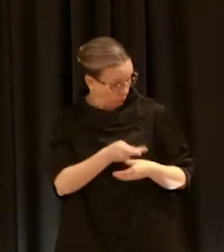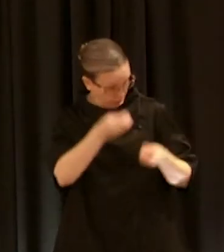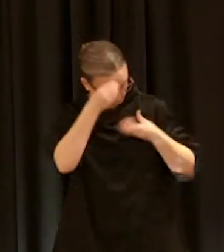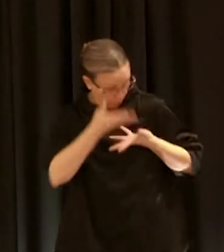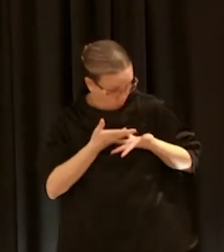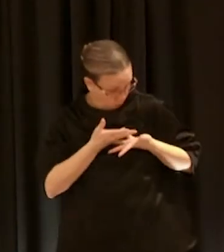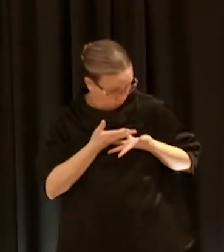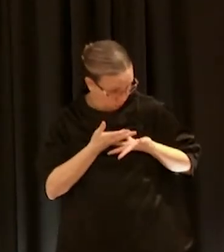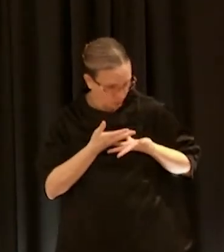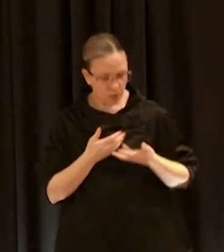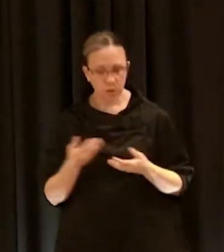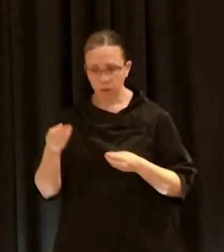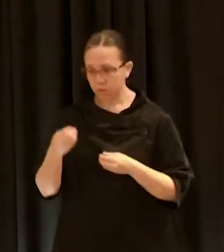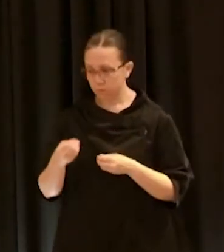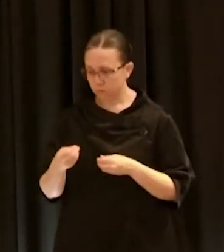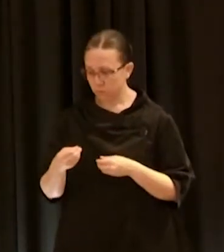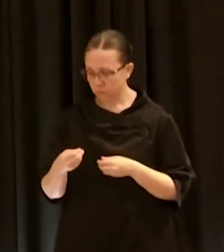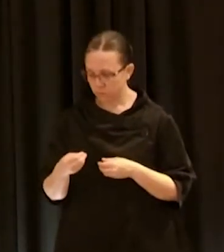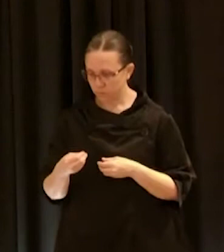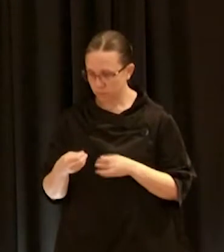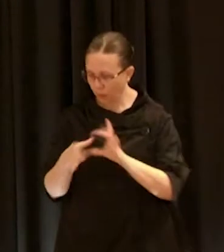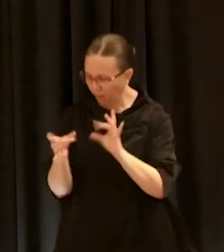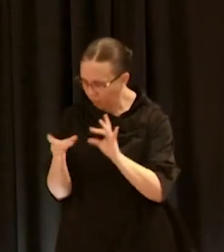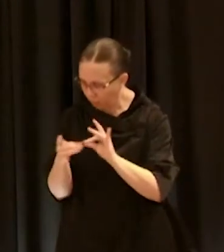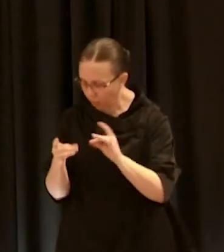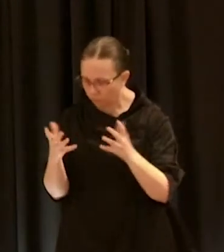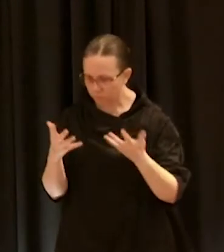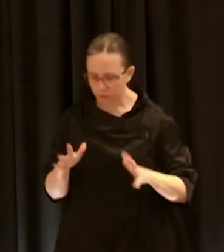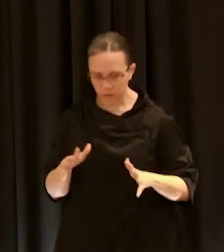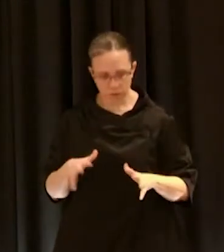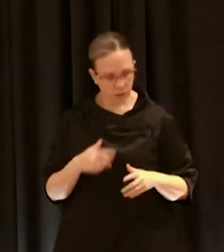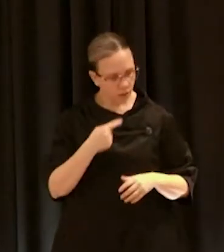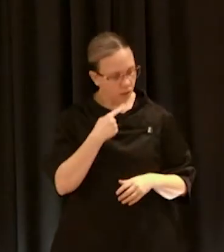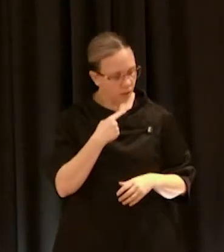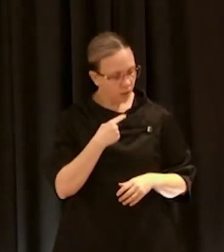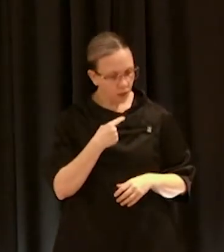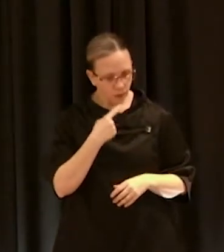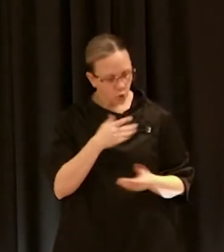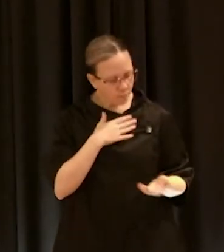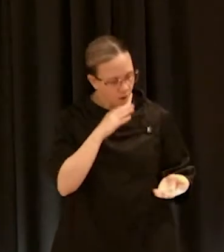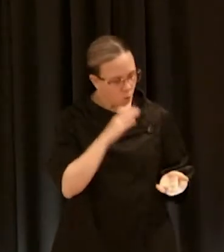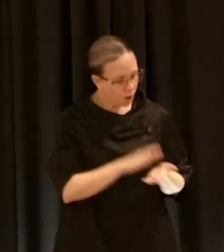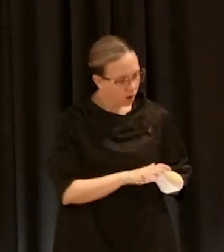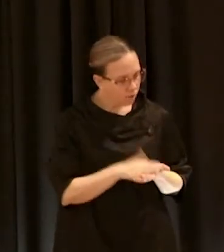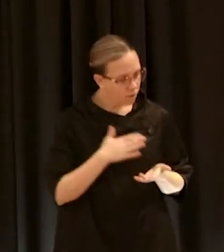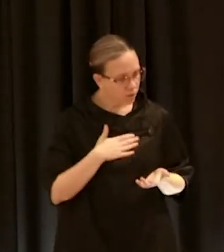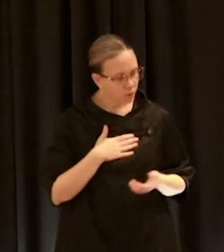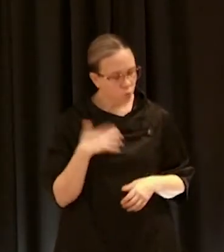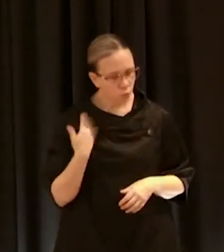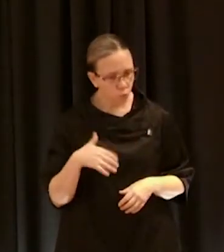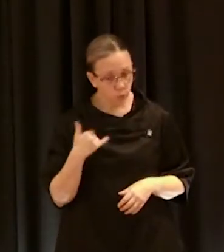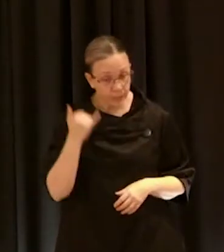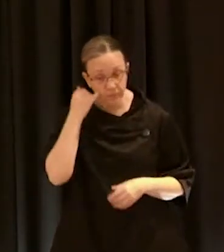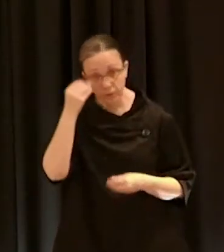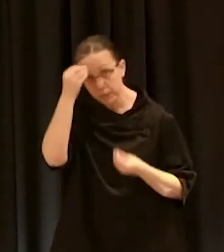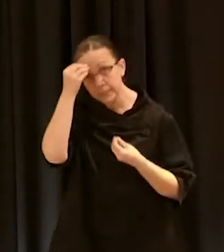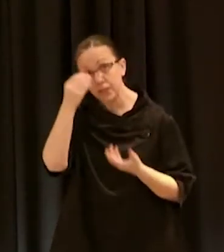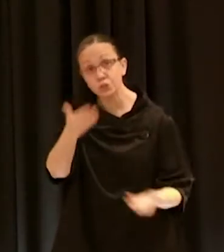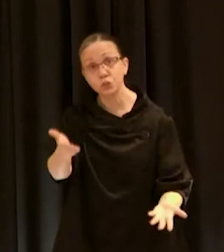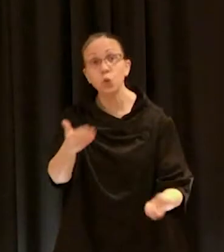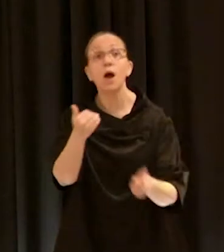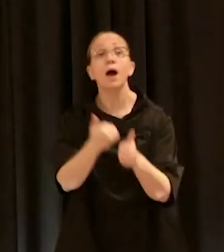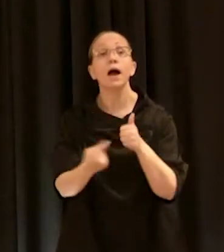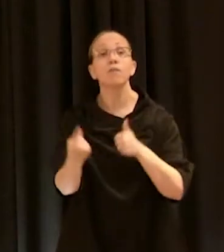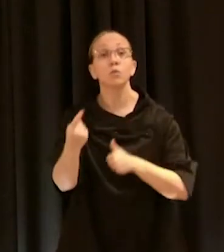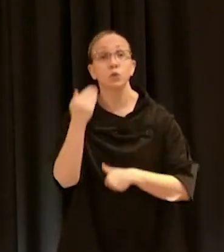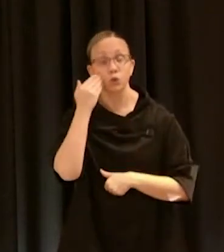And when he got through and when I shared it with my wife, and I told him immediately, and my wife seconded, and if I were to tell it to you, every one